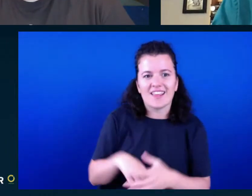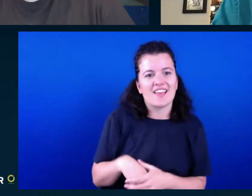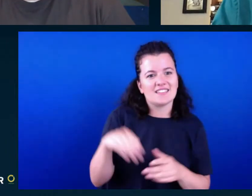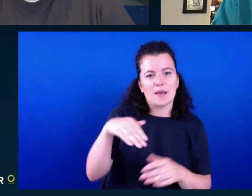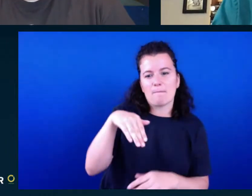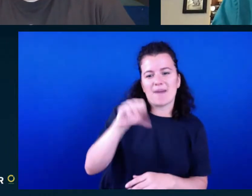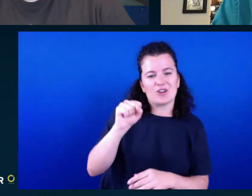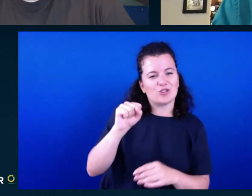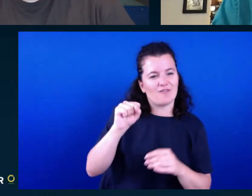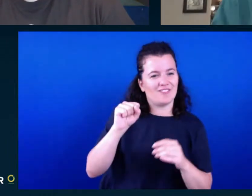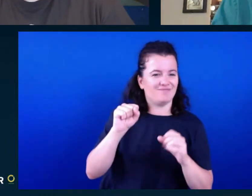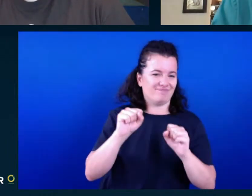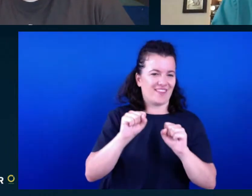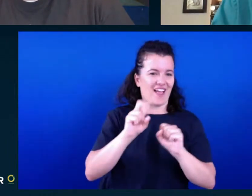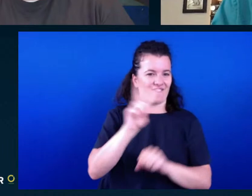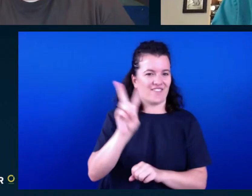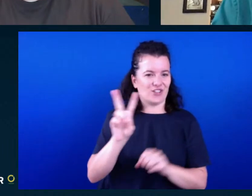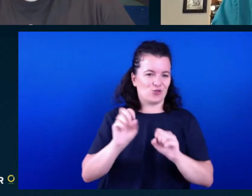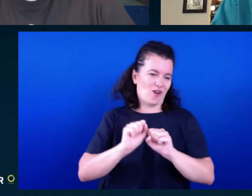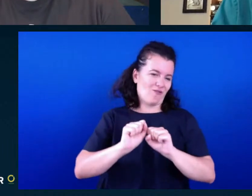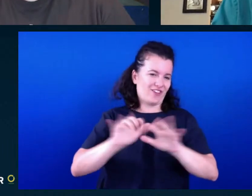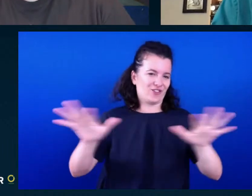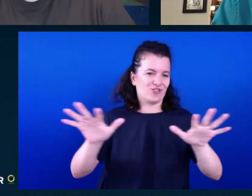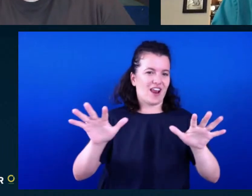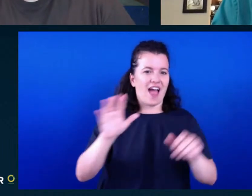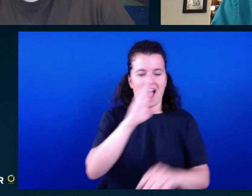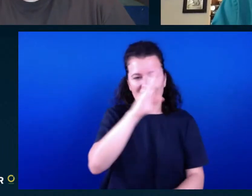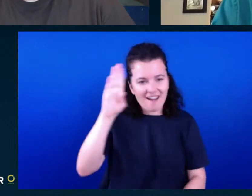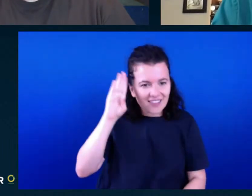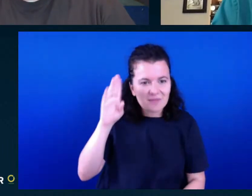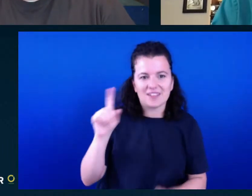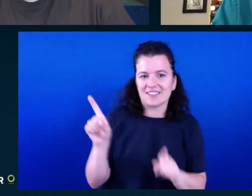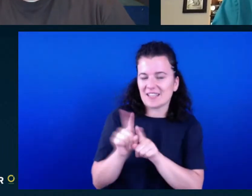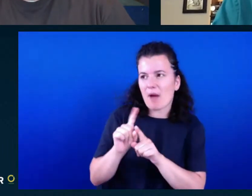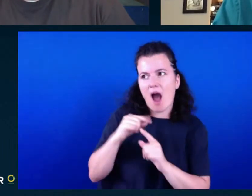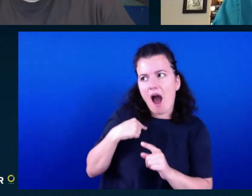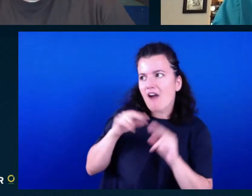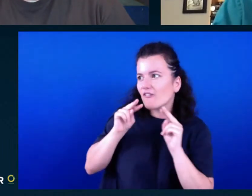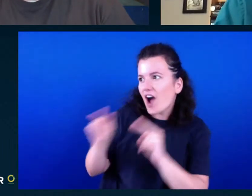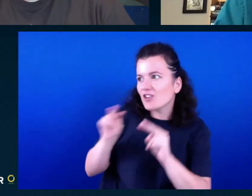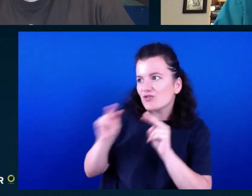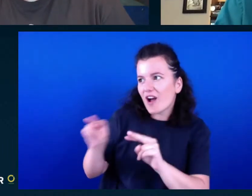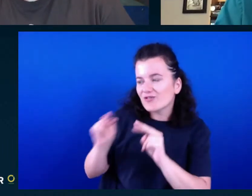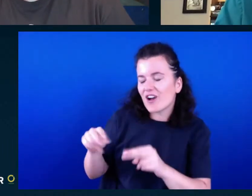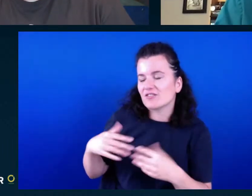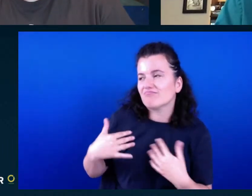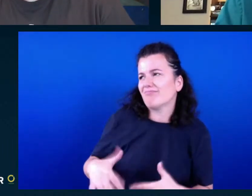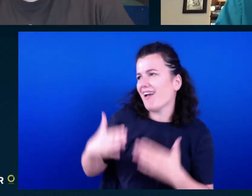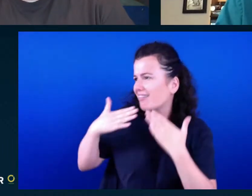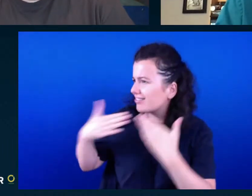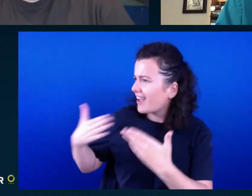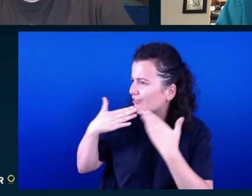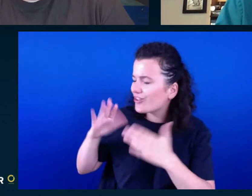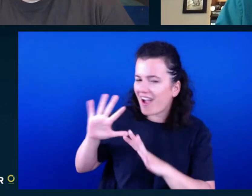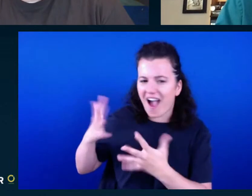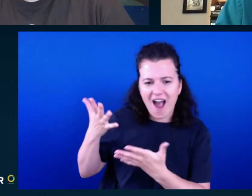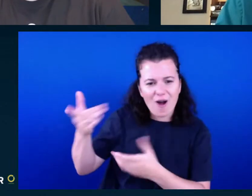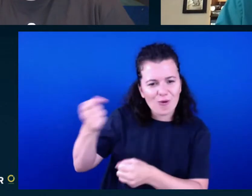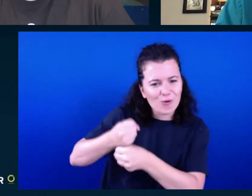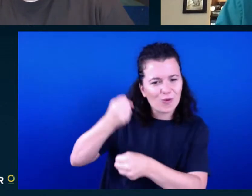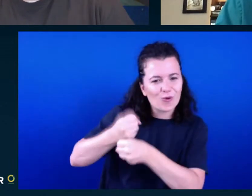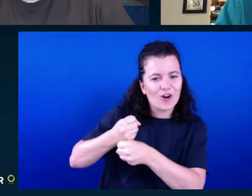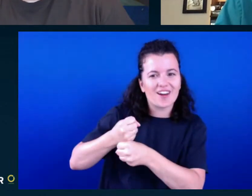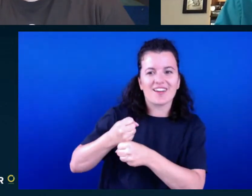sold those multiple times. So thank you for that. But that's way in the past. And you've had a couple